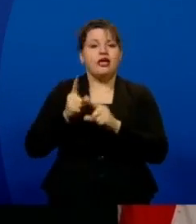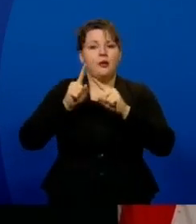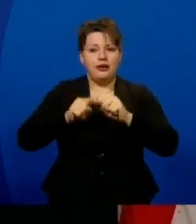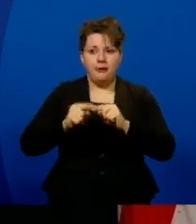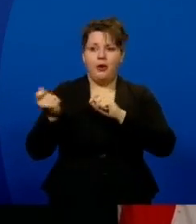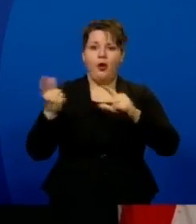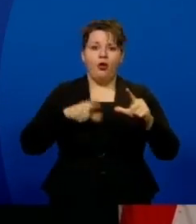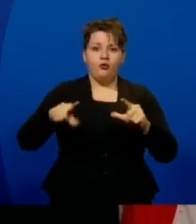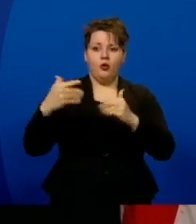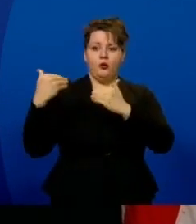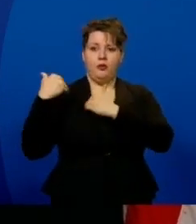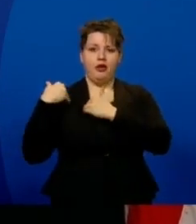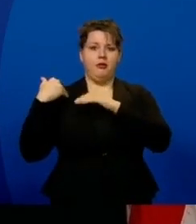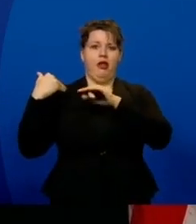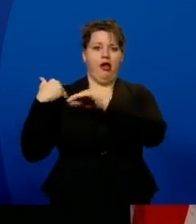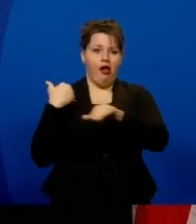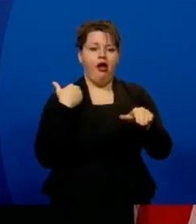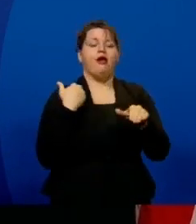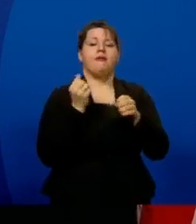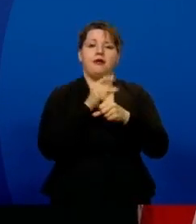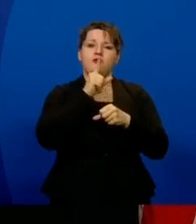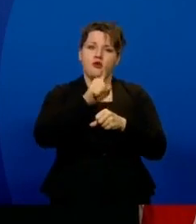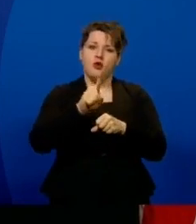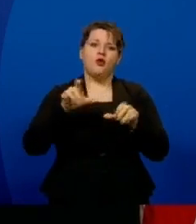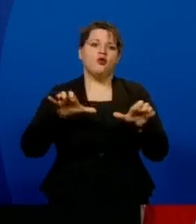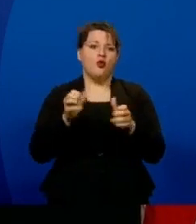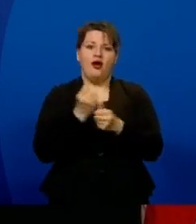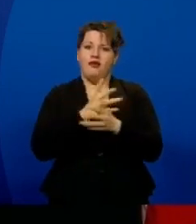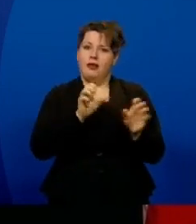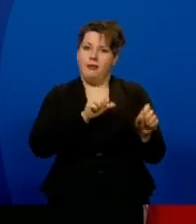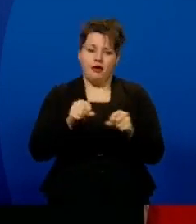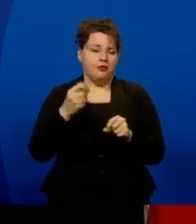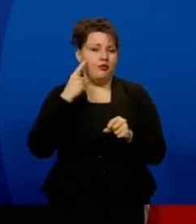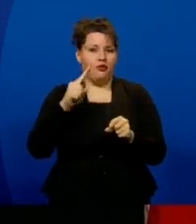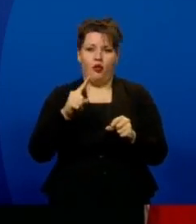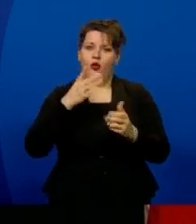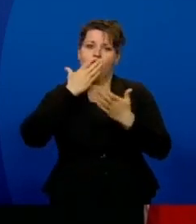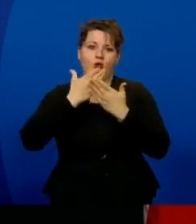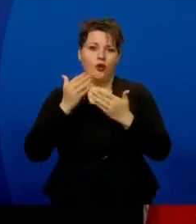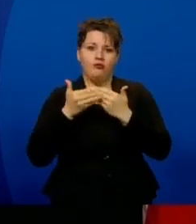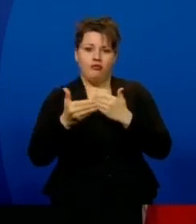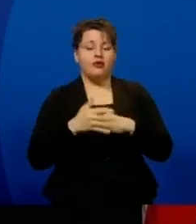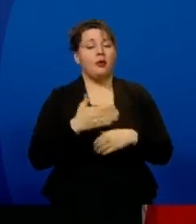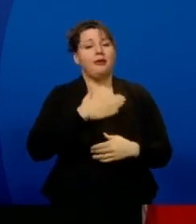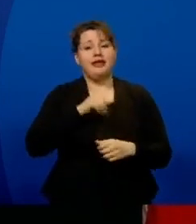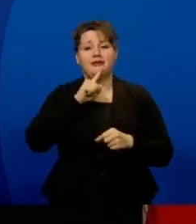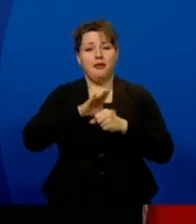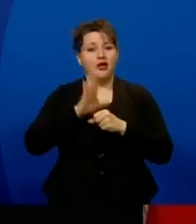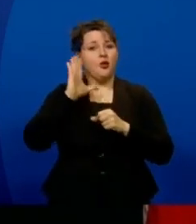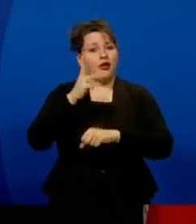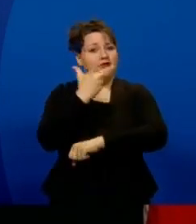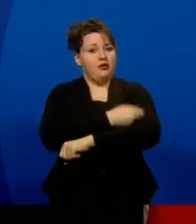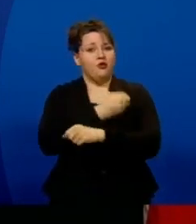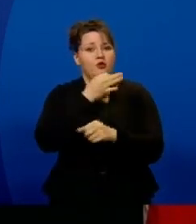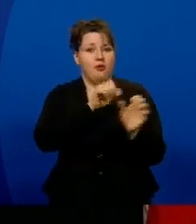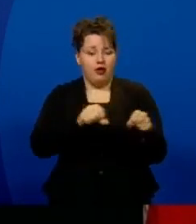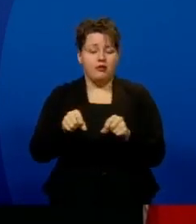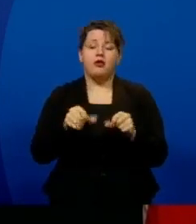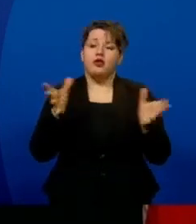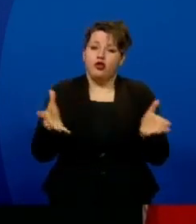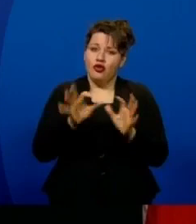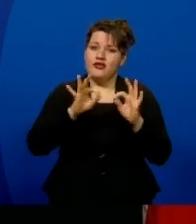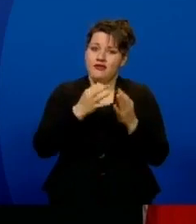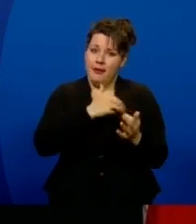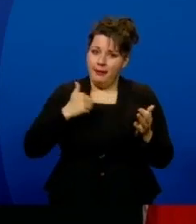of us doing our part for the greater good. So please, let's pledge that you'll be vaccinated as soon as you can and encourage your